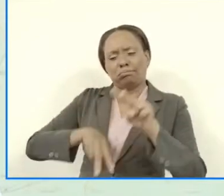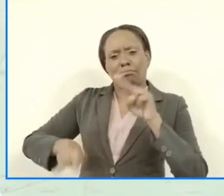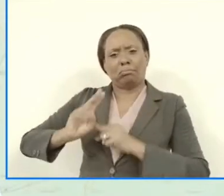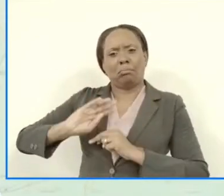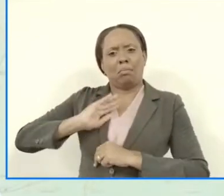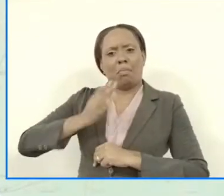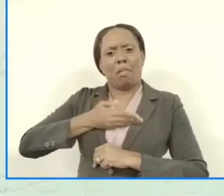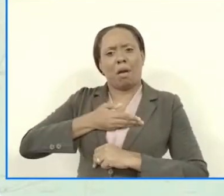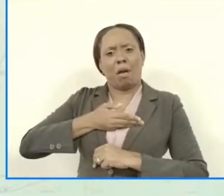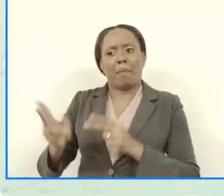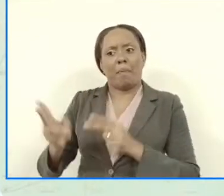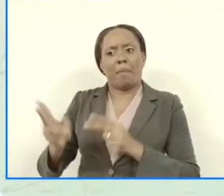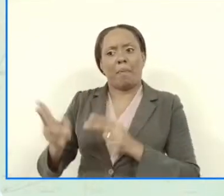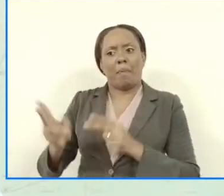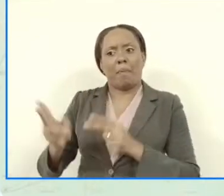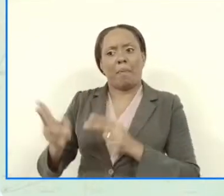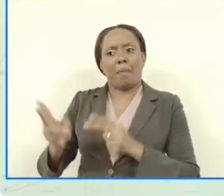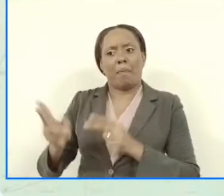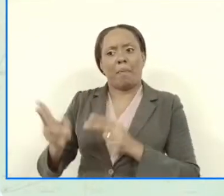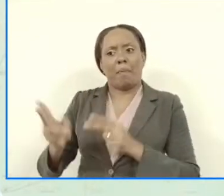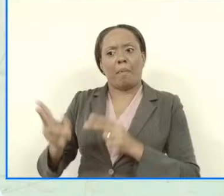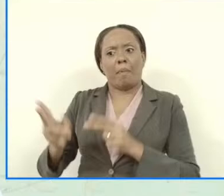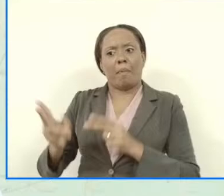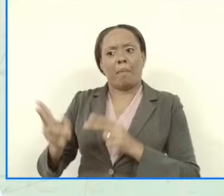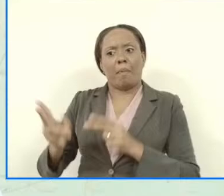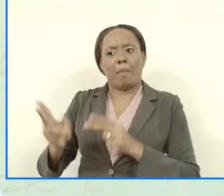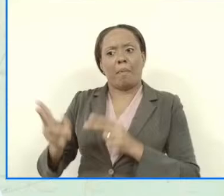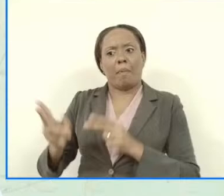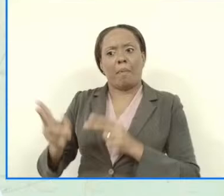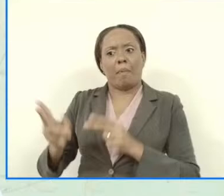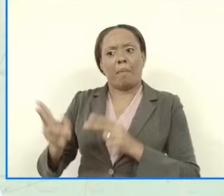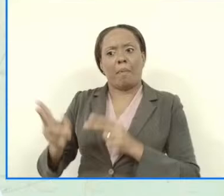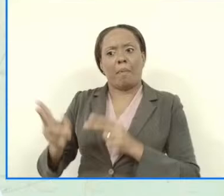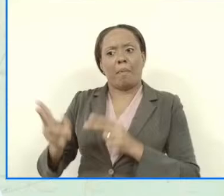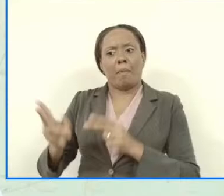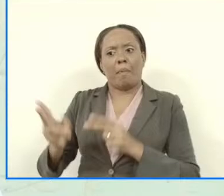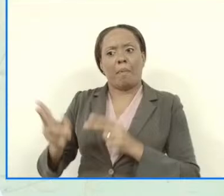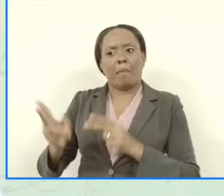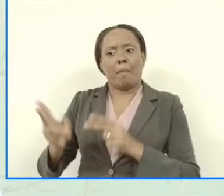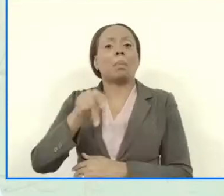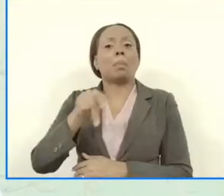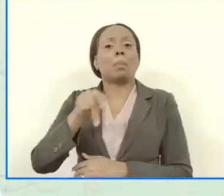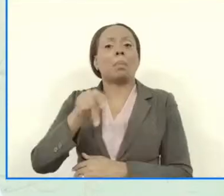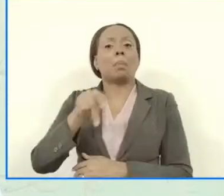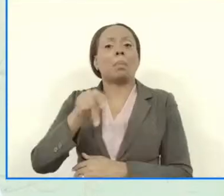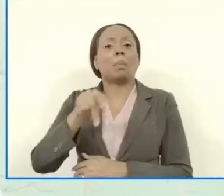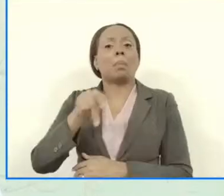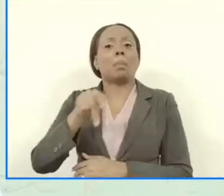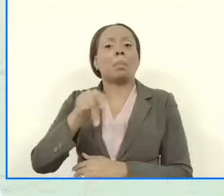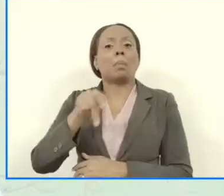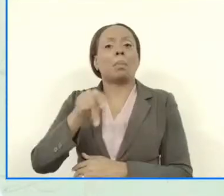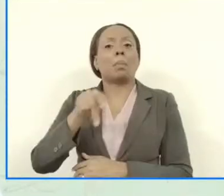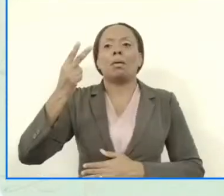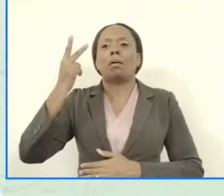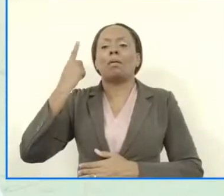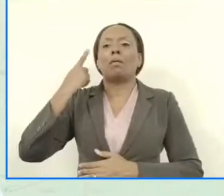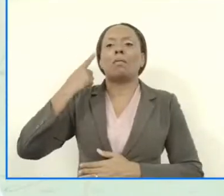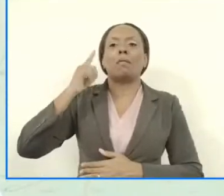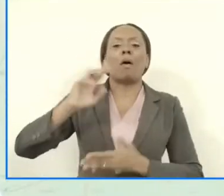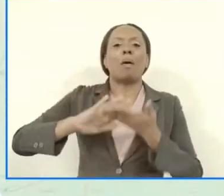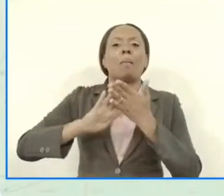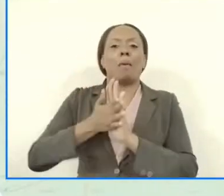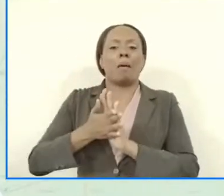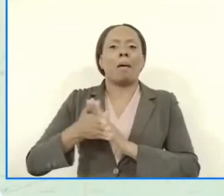Barbados Meteorological Services from our 2-minute average of 75 miles per hour, which is twice the requirement from